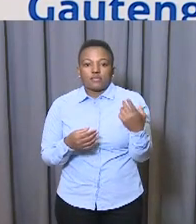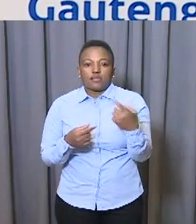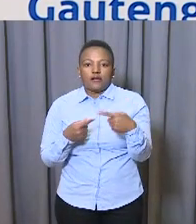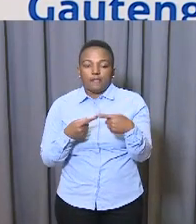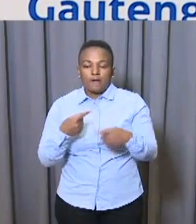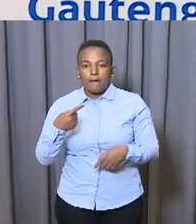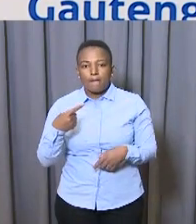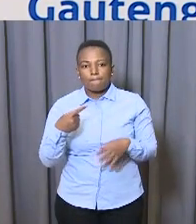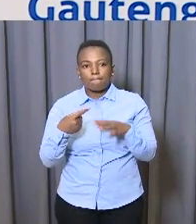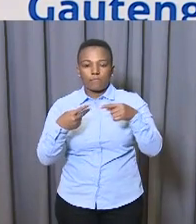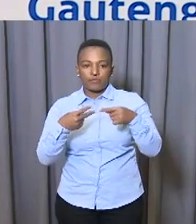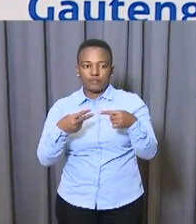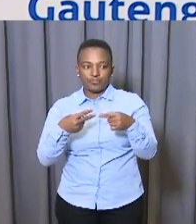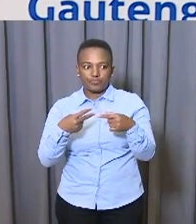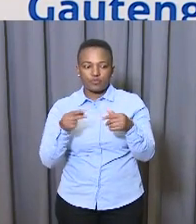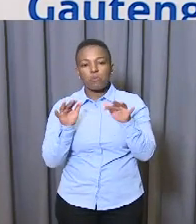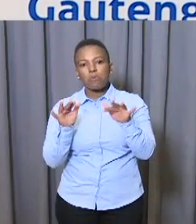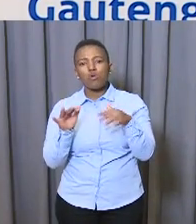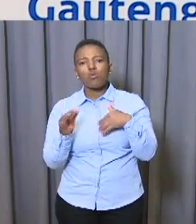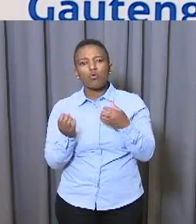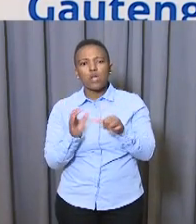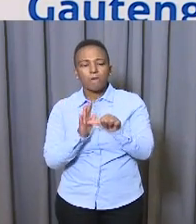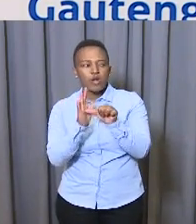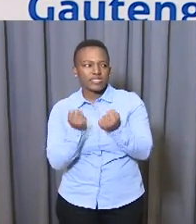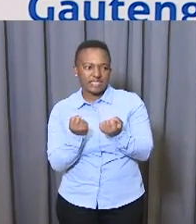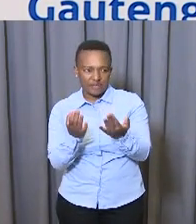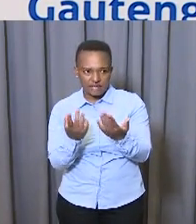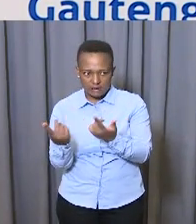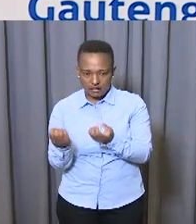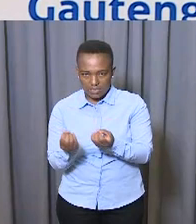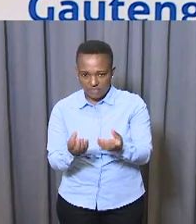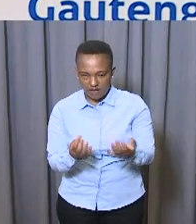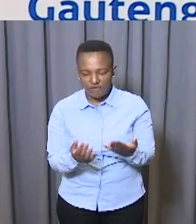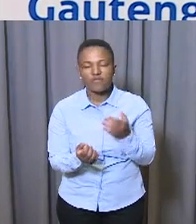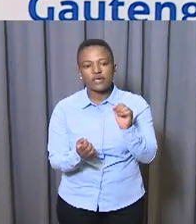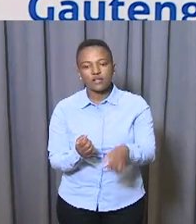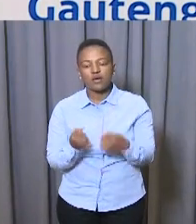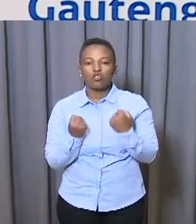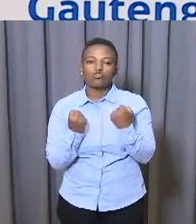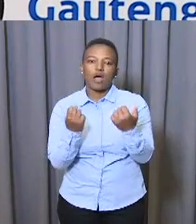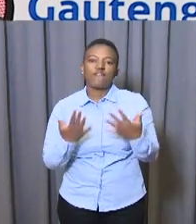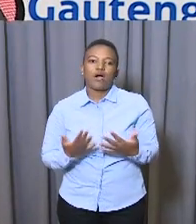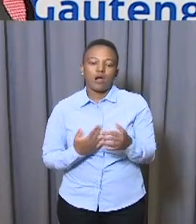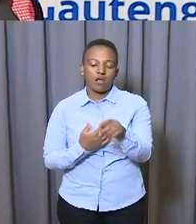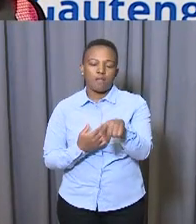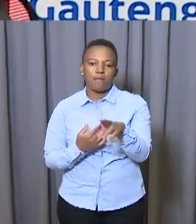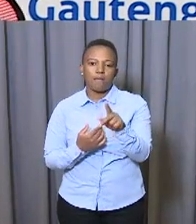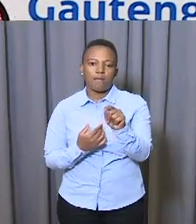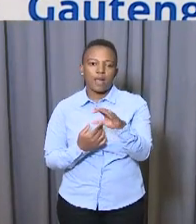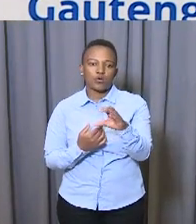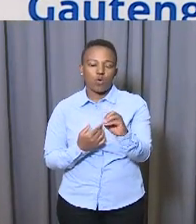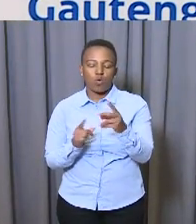that are providing essential service. Those that are like drivers from PATCO, they wake up very early